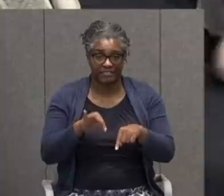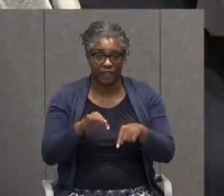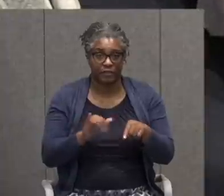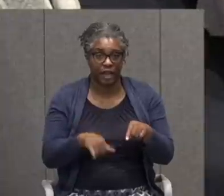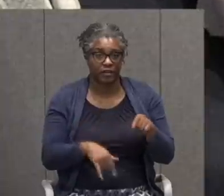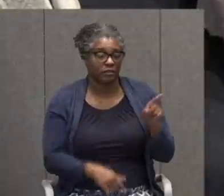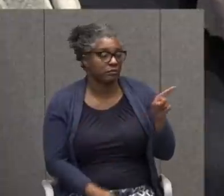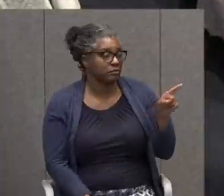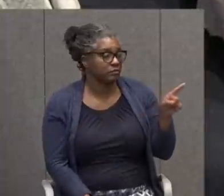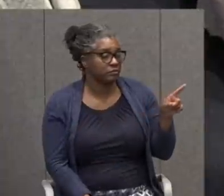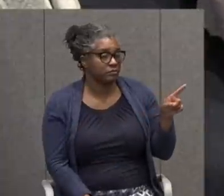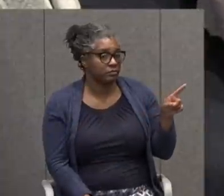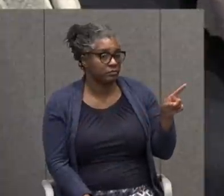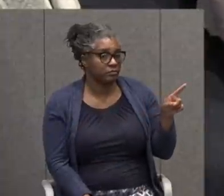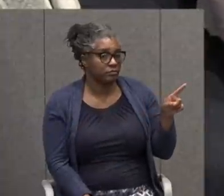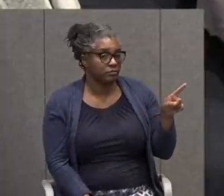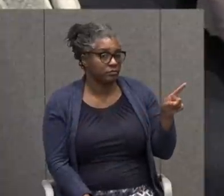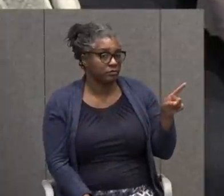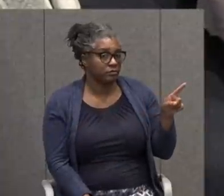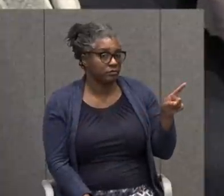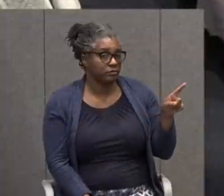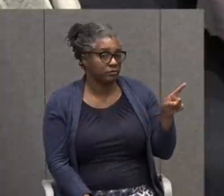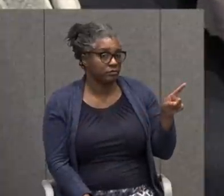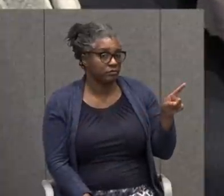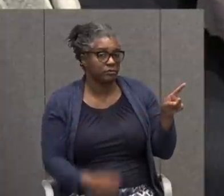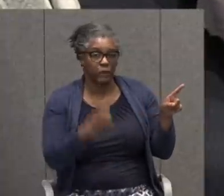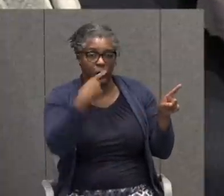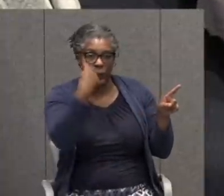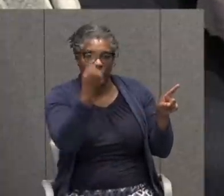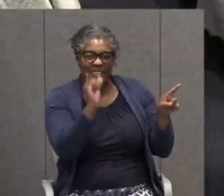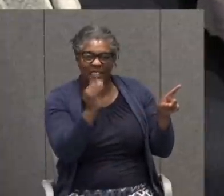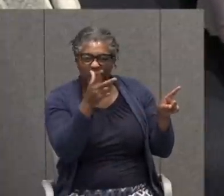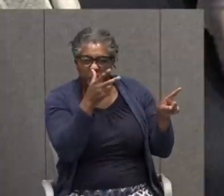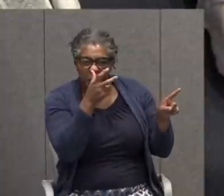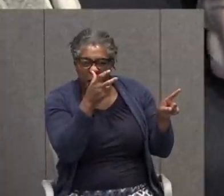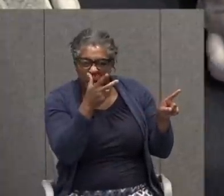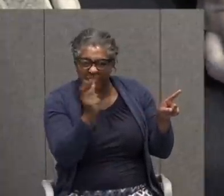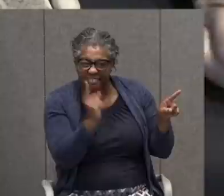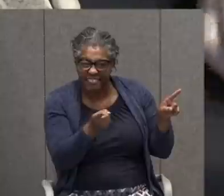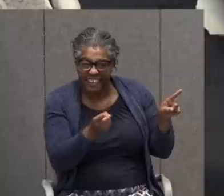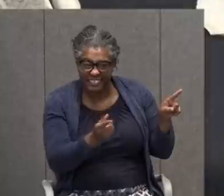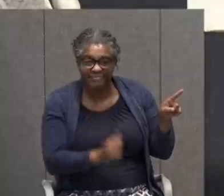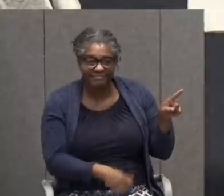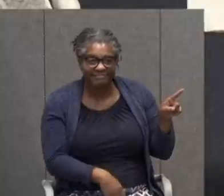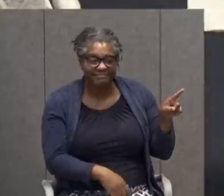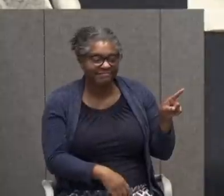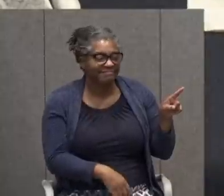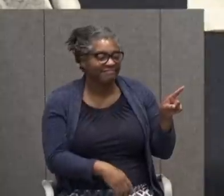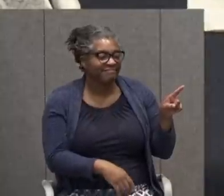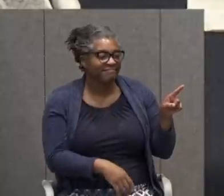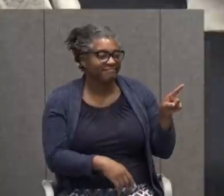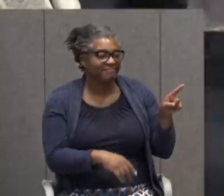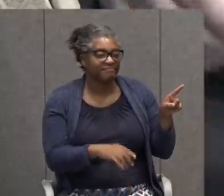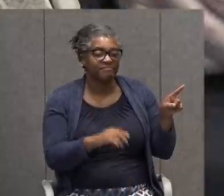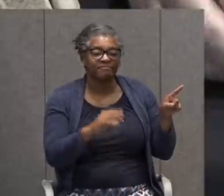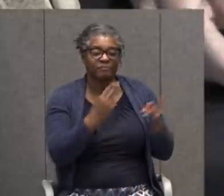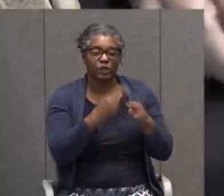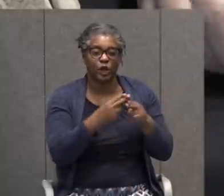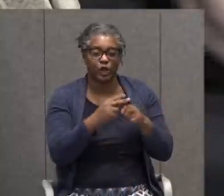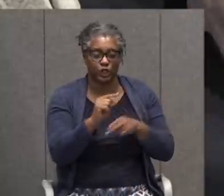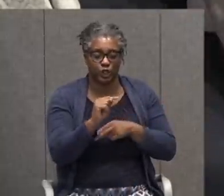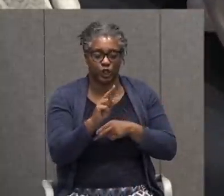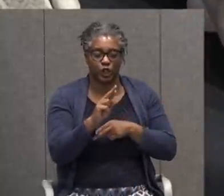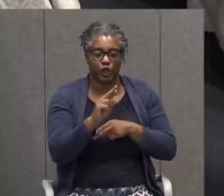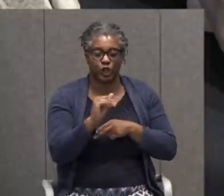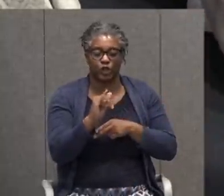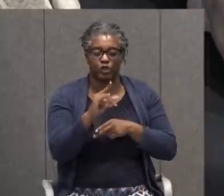a gigantic bug. It does. Almost like a cockroach. Wow. This is a trilobite. And when